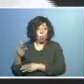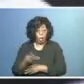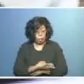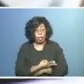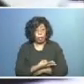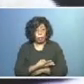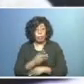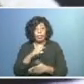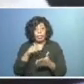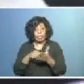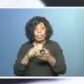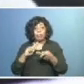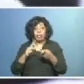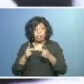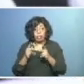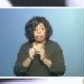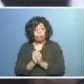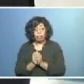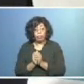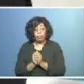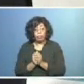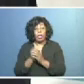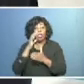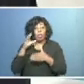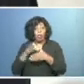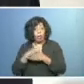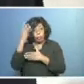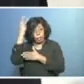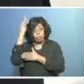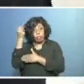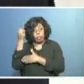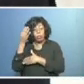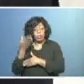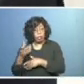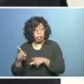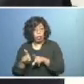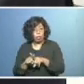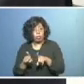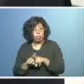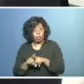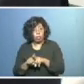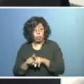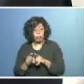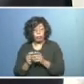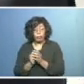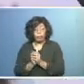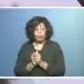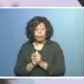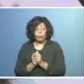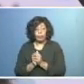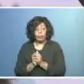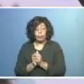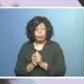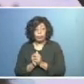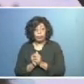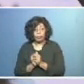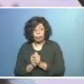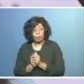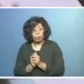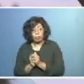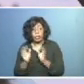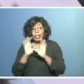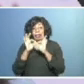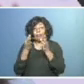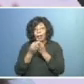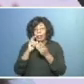partnership. Wife of the Prime Minister, Anne Marie Davis, was among the special guests, denouncing all forms of violence. Families